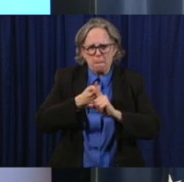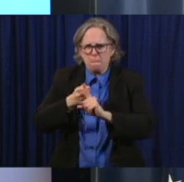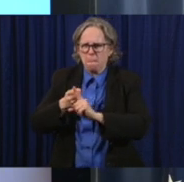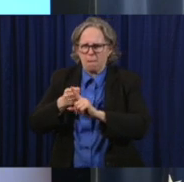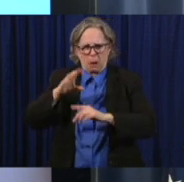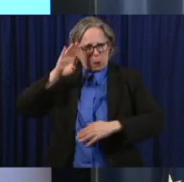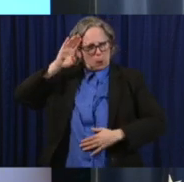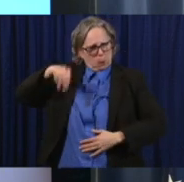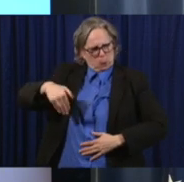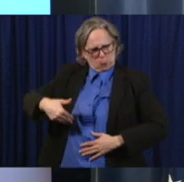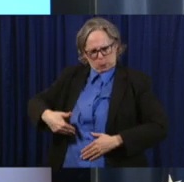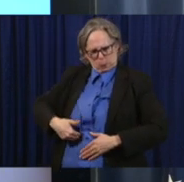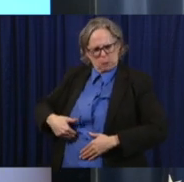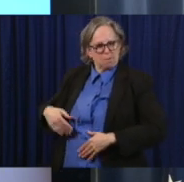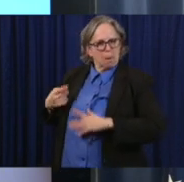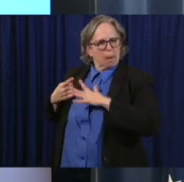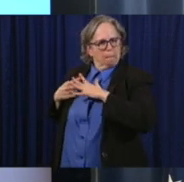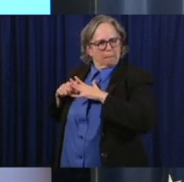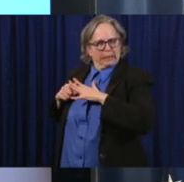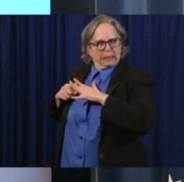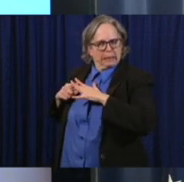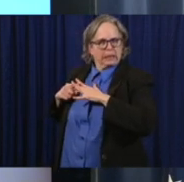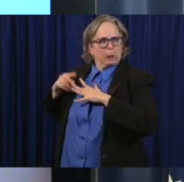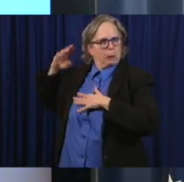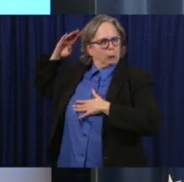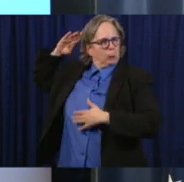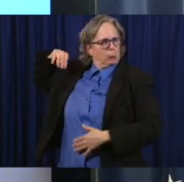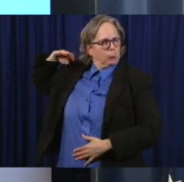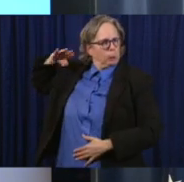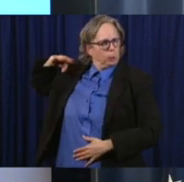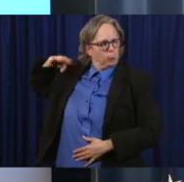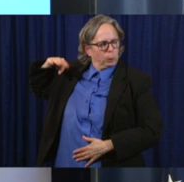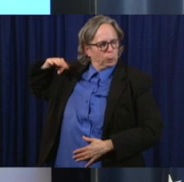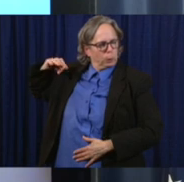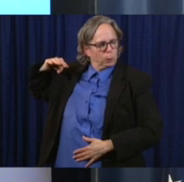the beginning of this, back in mid-March, this very